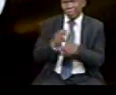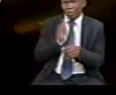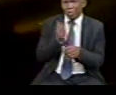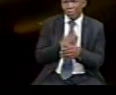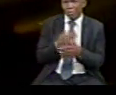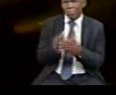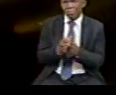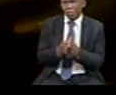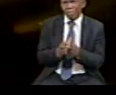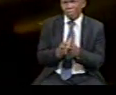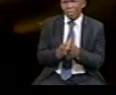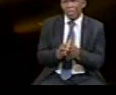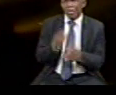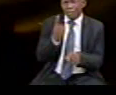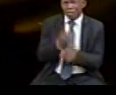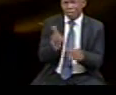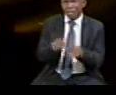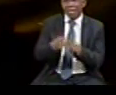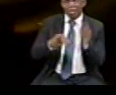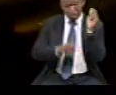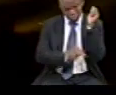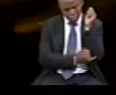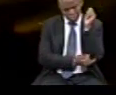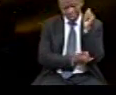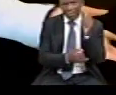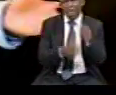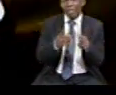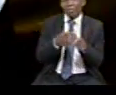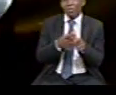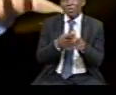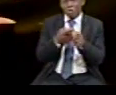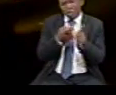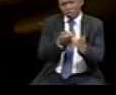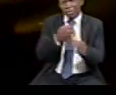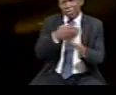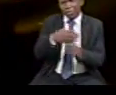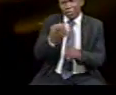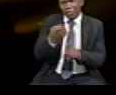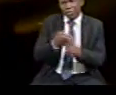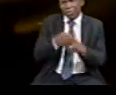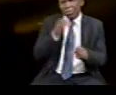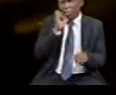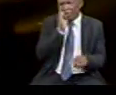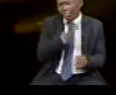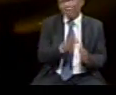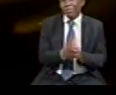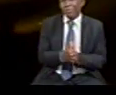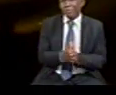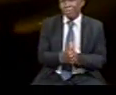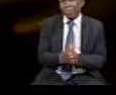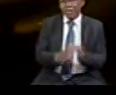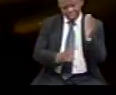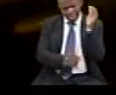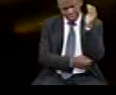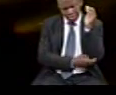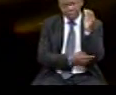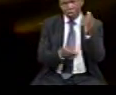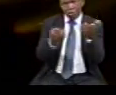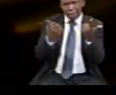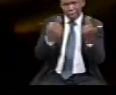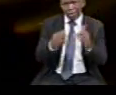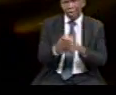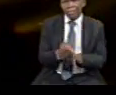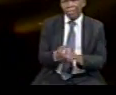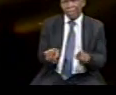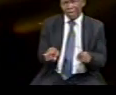mind, why must I do this evil and sin against God, even though man is not there? Temptation that comes to like